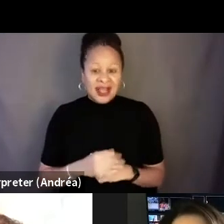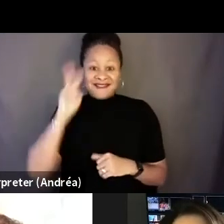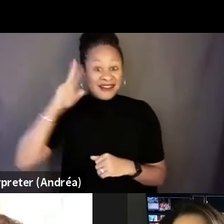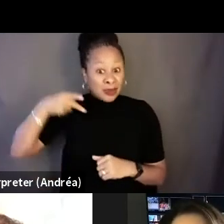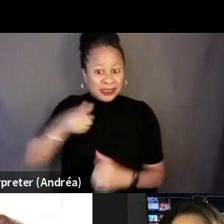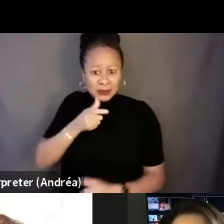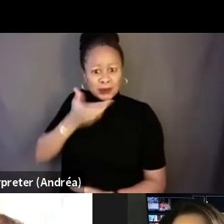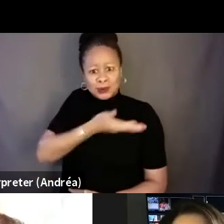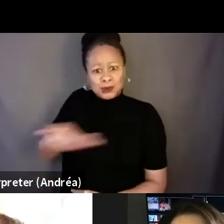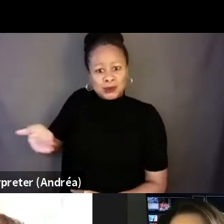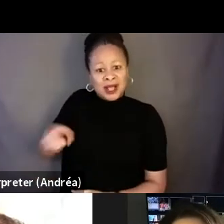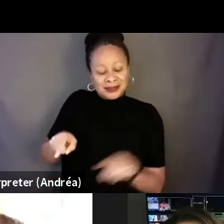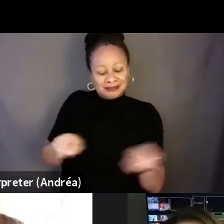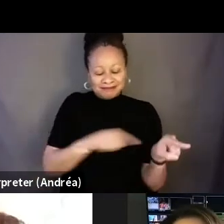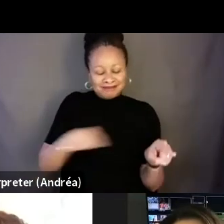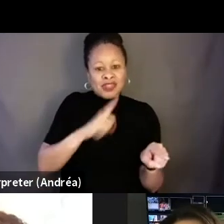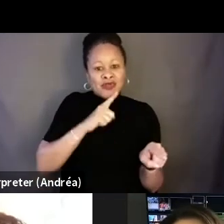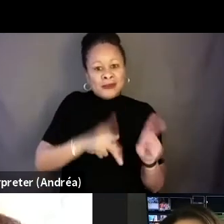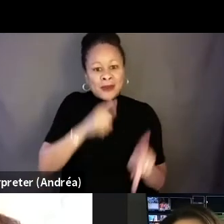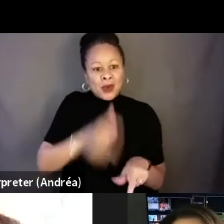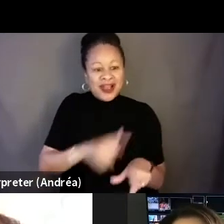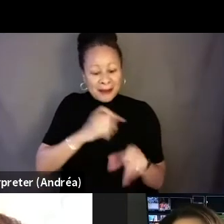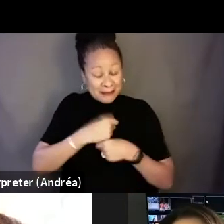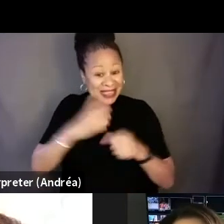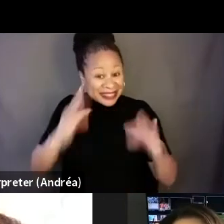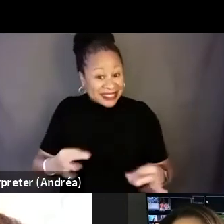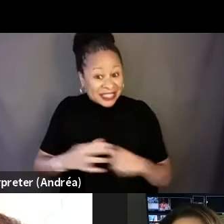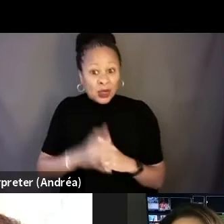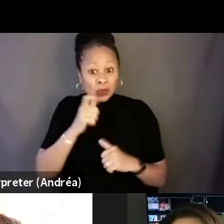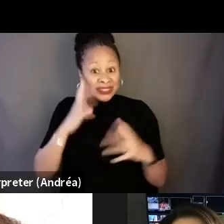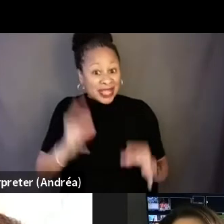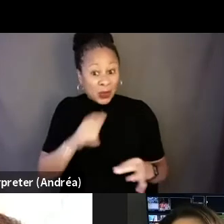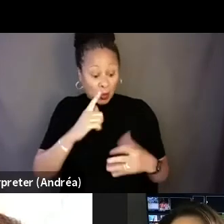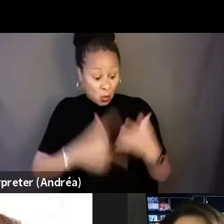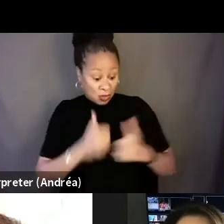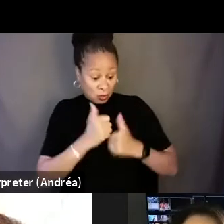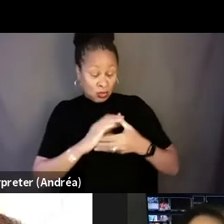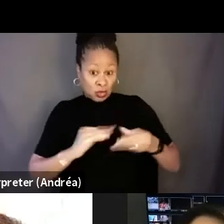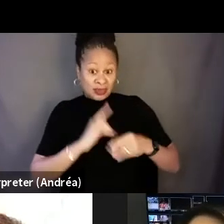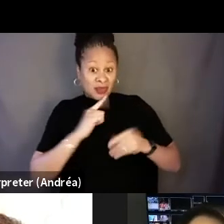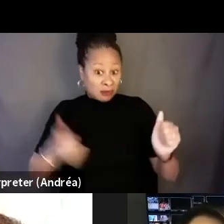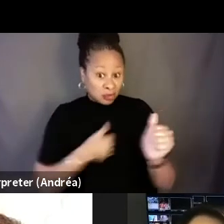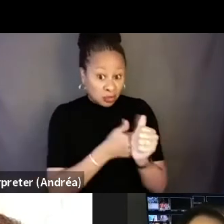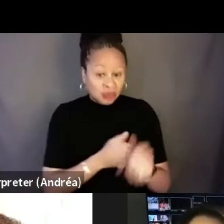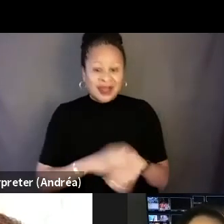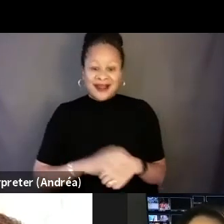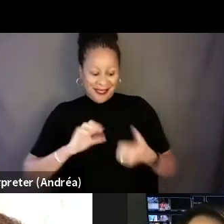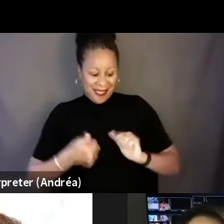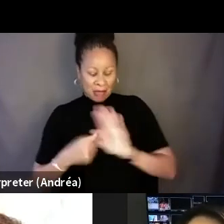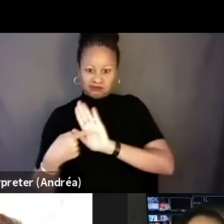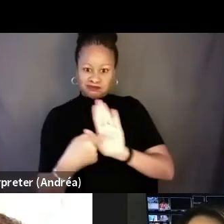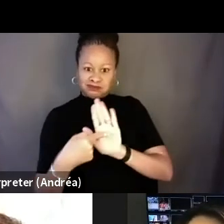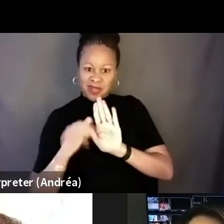president. Those are the people who make decisions. Those are the people who decide what stories are pursued, how stories are